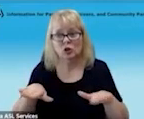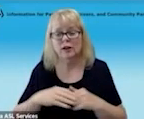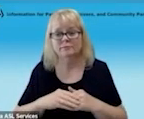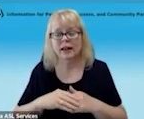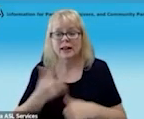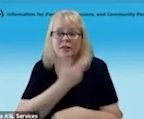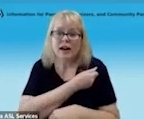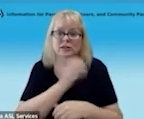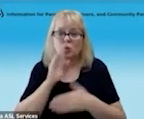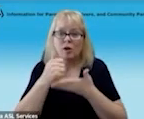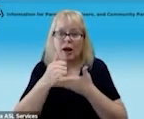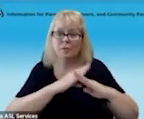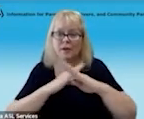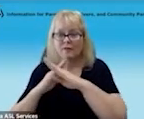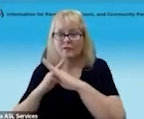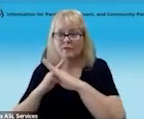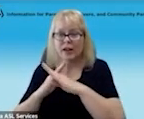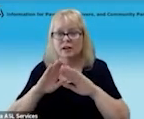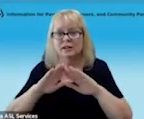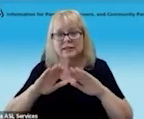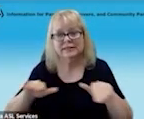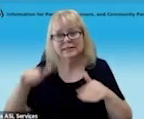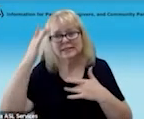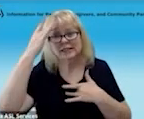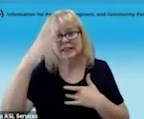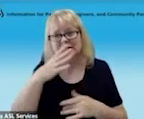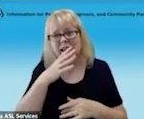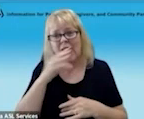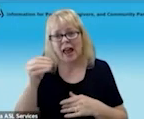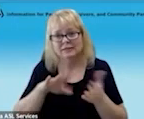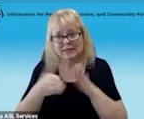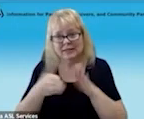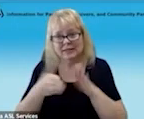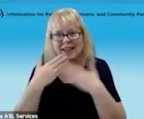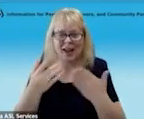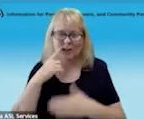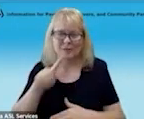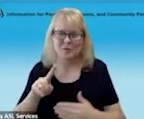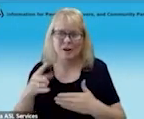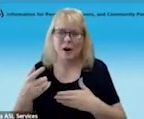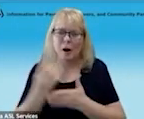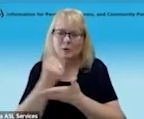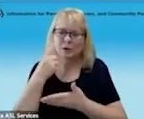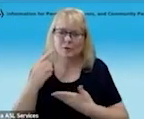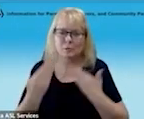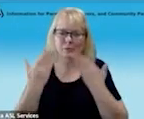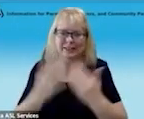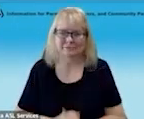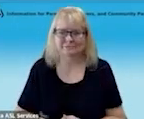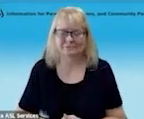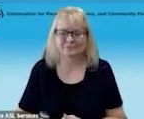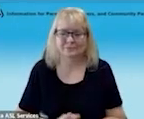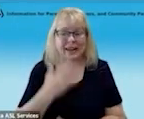please. So once again, COVID-19 can cause severe disease and death among children, and COVID-19 vaccination is a